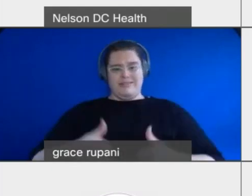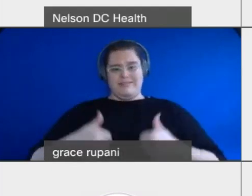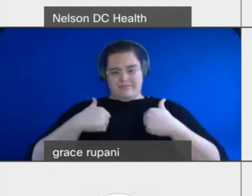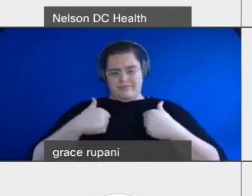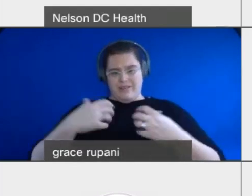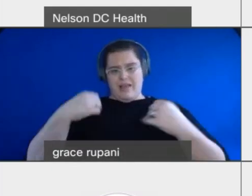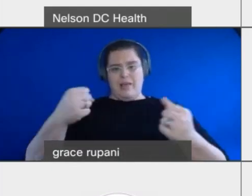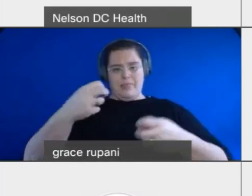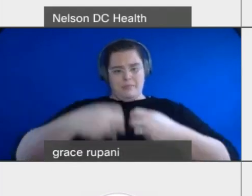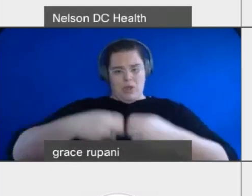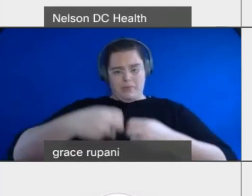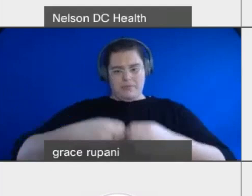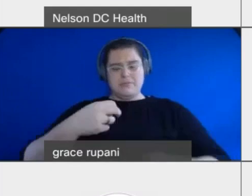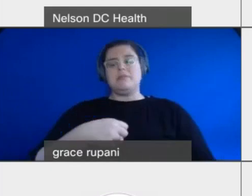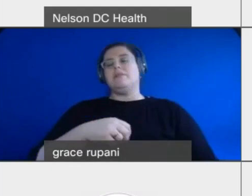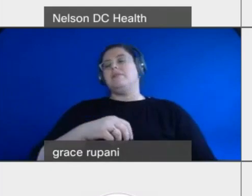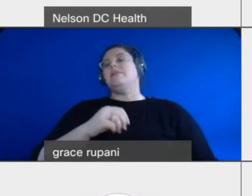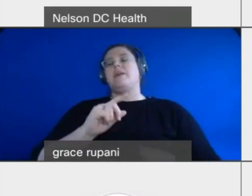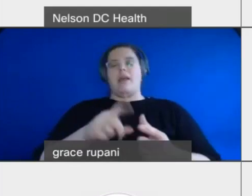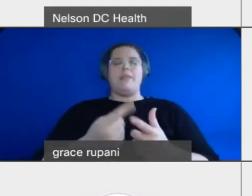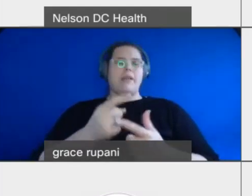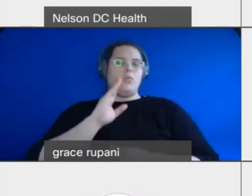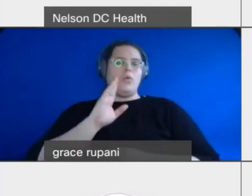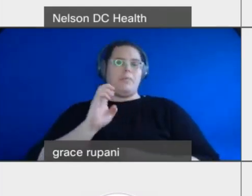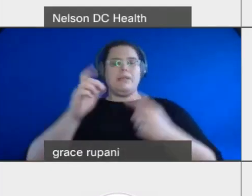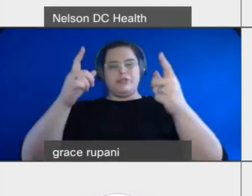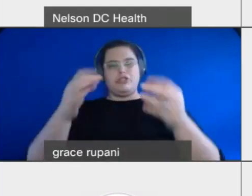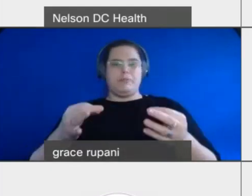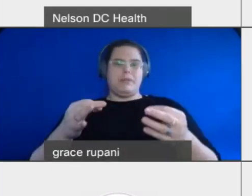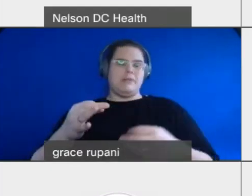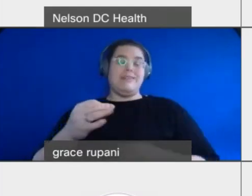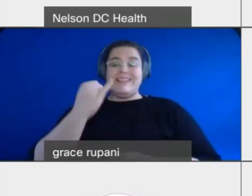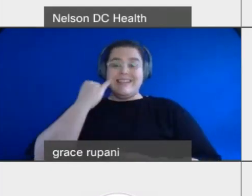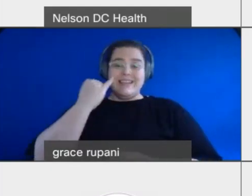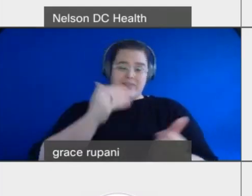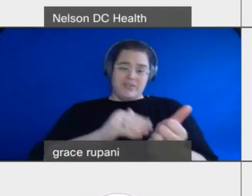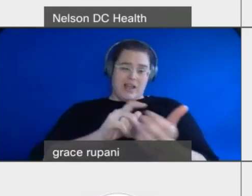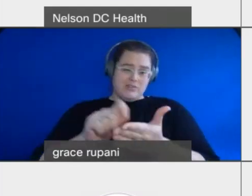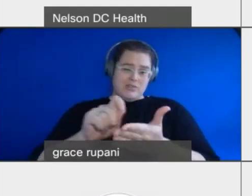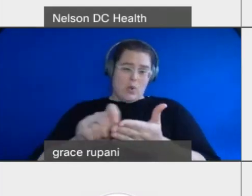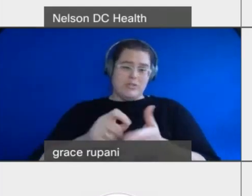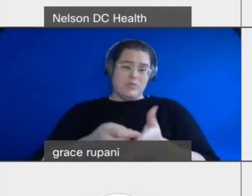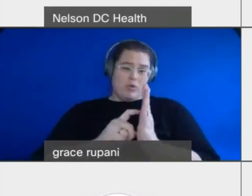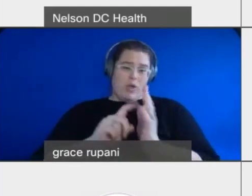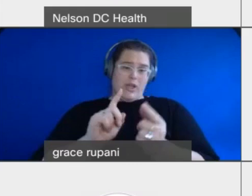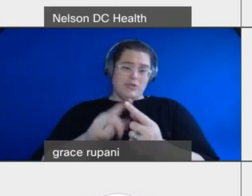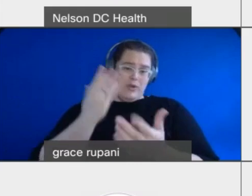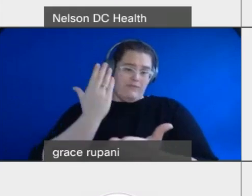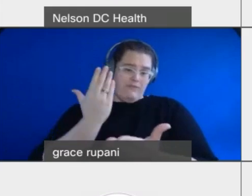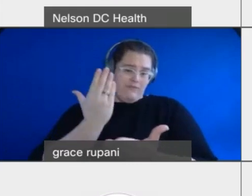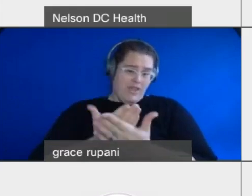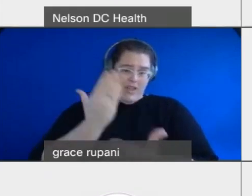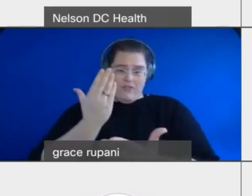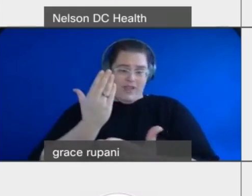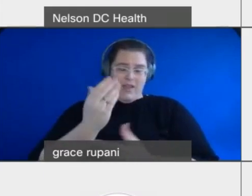the criteria. And in terms of whether a physician's note is needed to verify those pre-existing conditions, I would